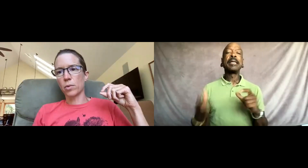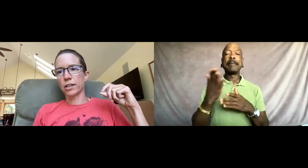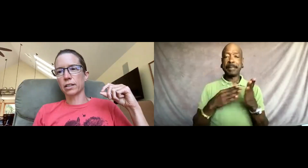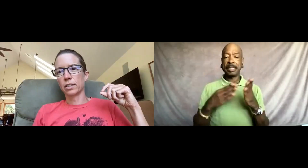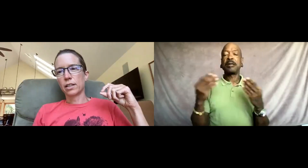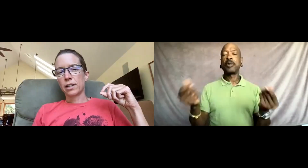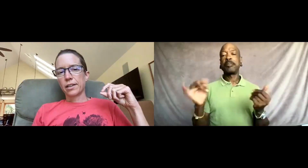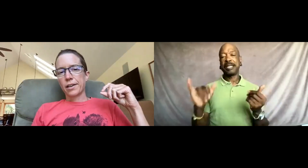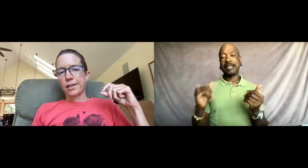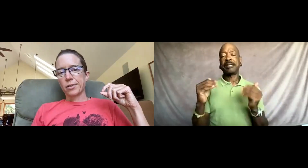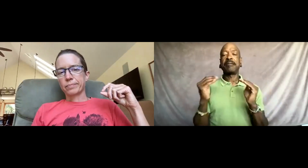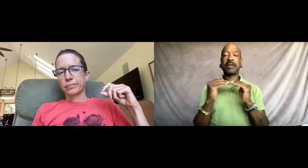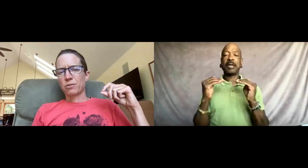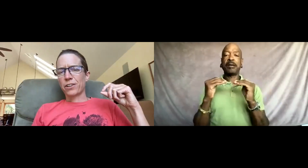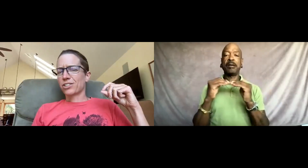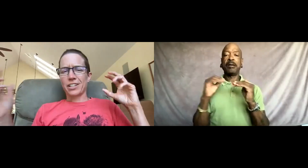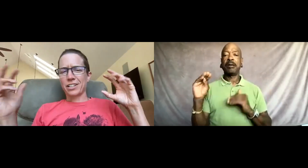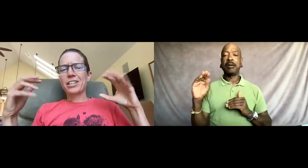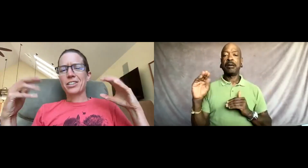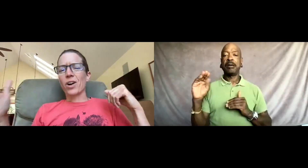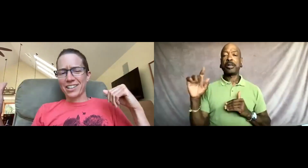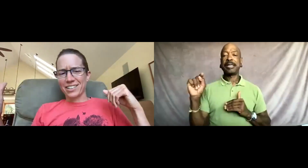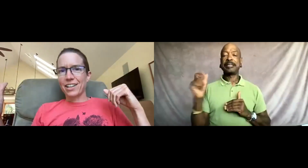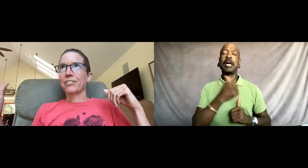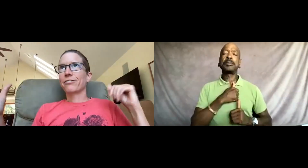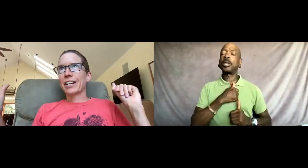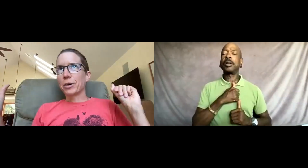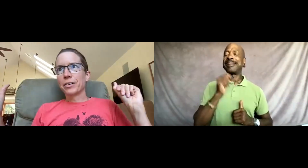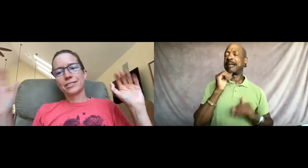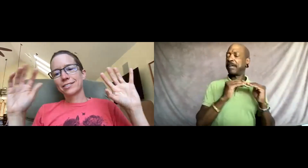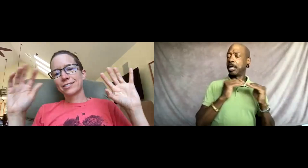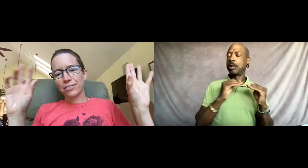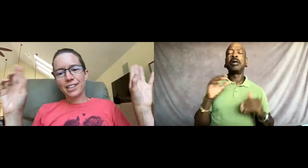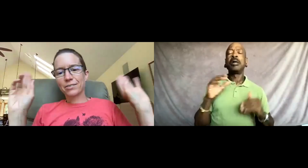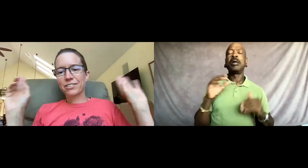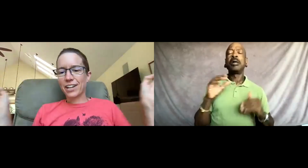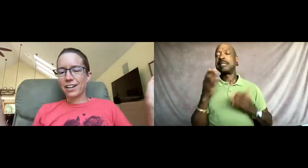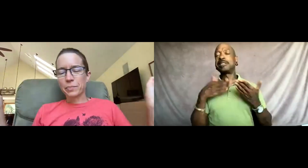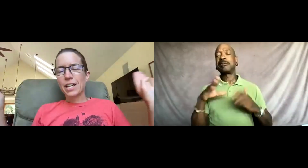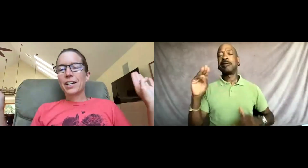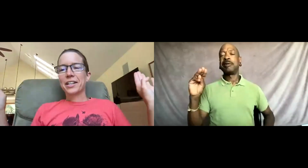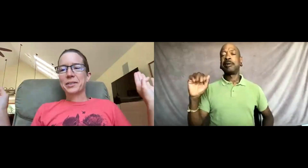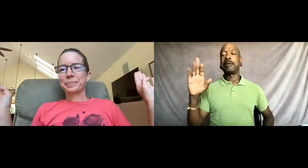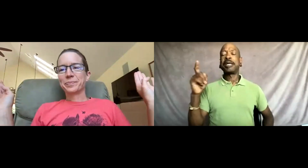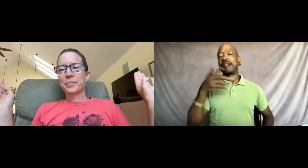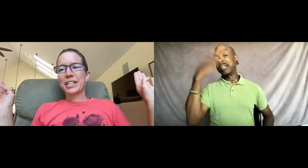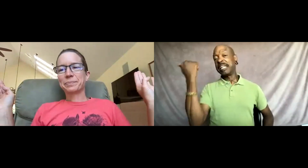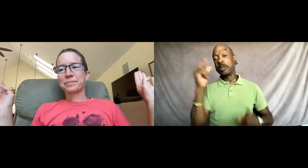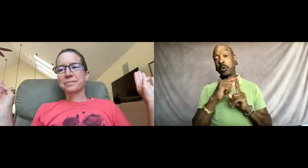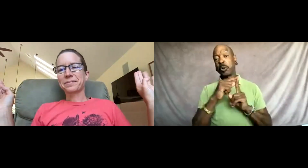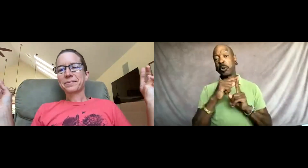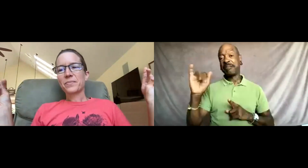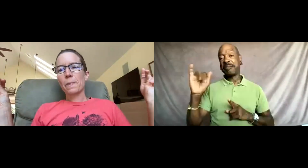in the fair market. And in the market, not the fair. Forget the word fair.